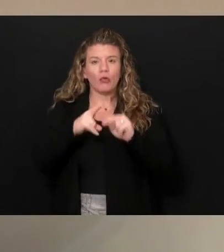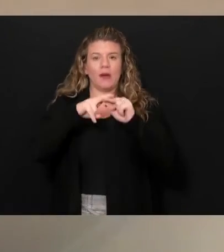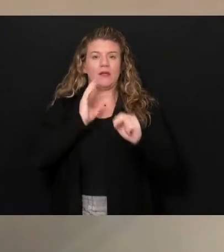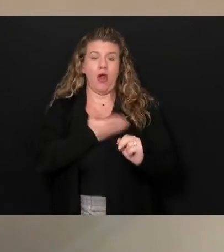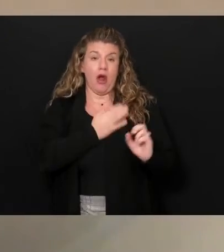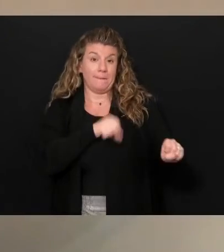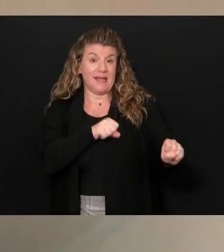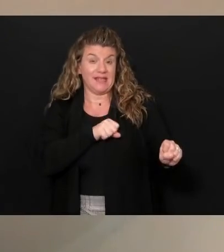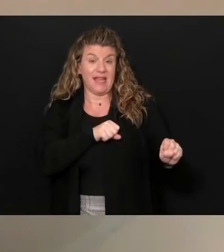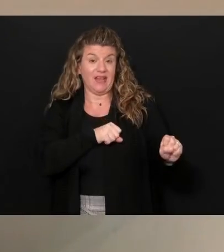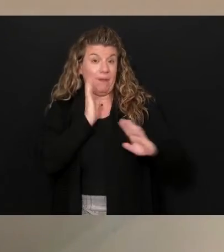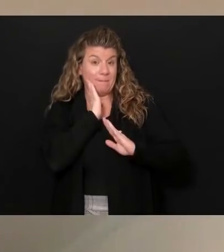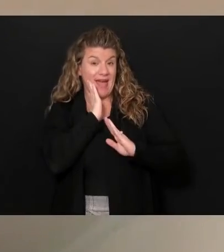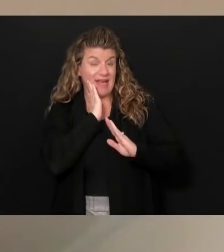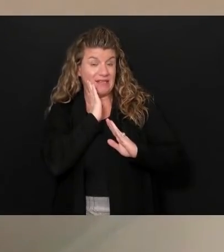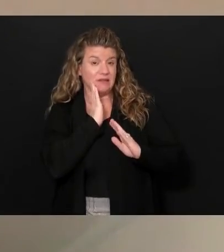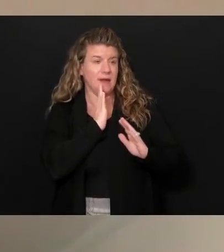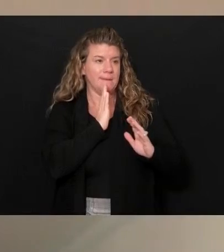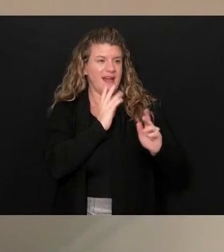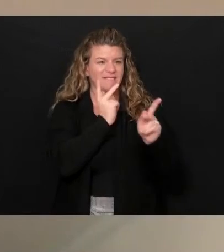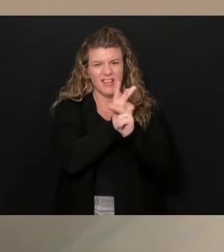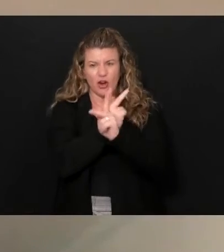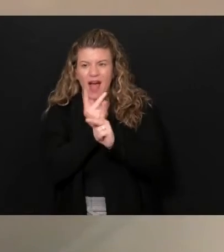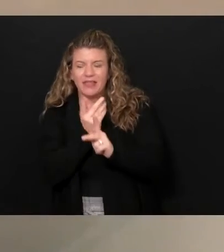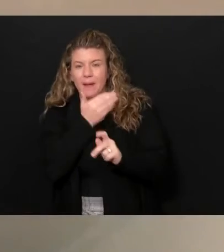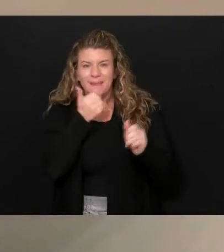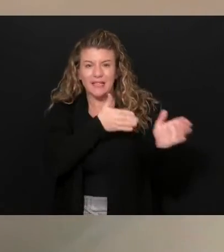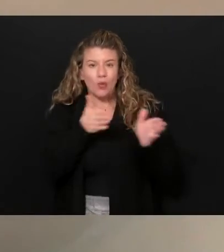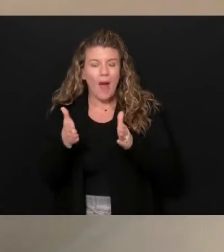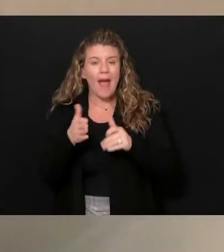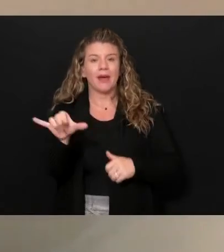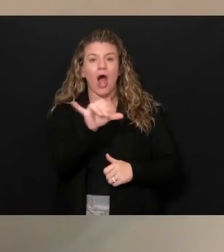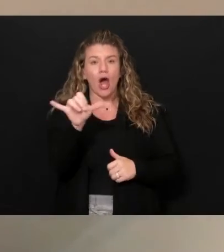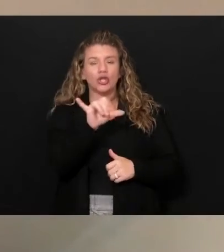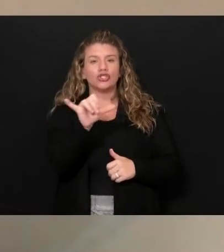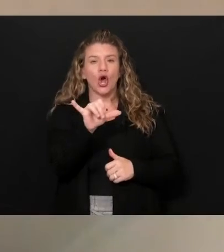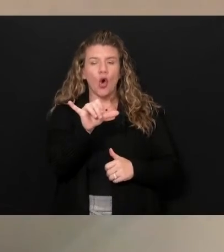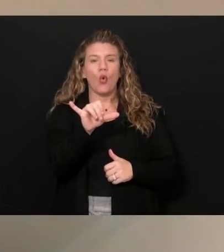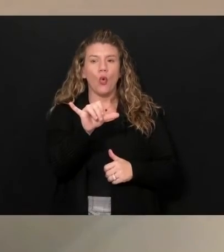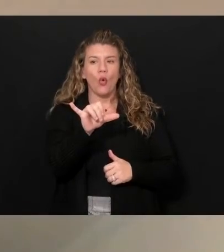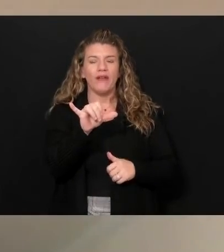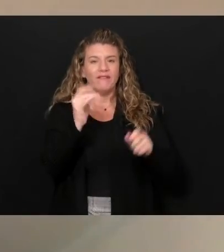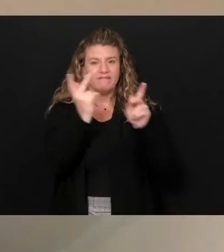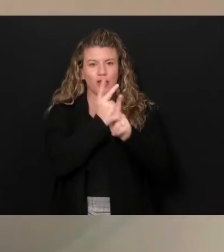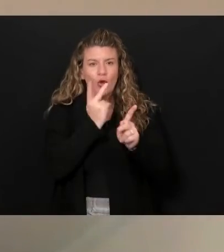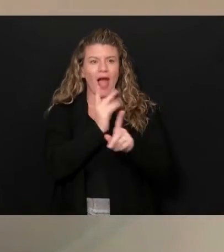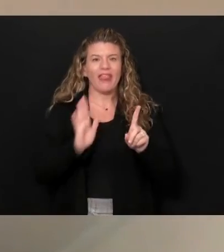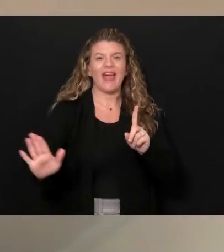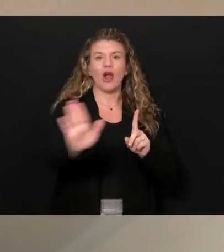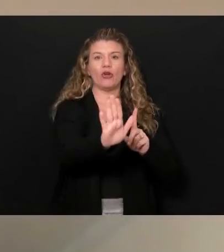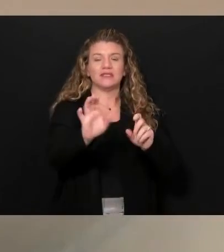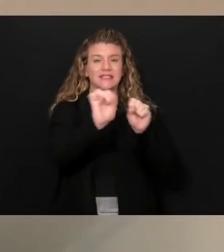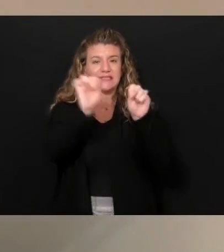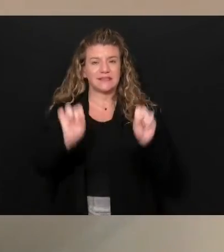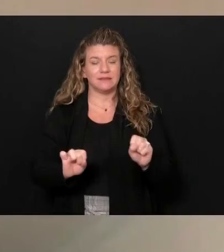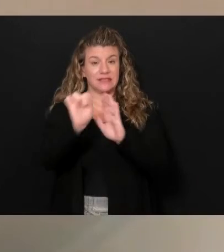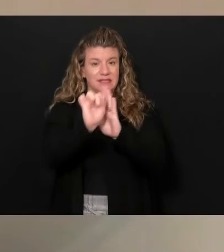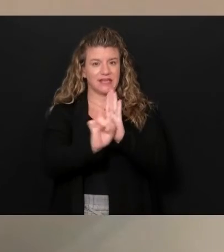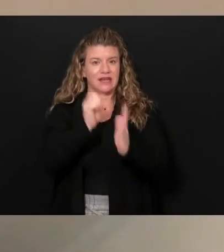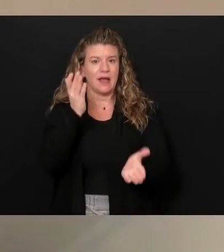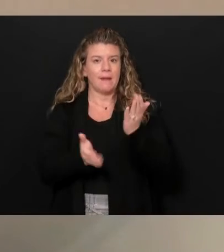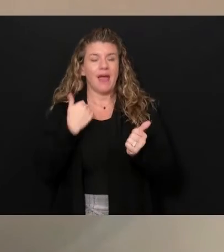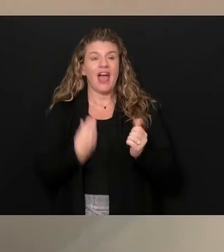capacity by doing these kind of measures, but also start to look at systems in our state that may have